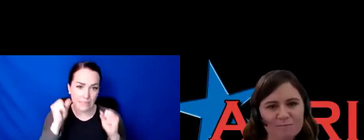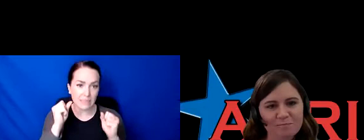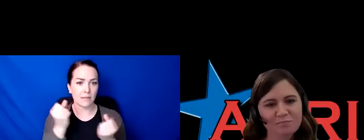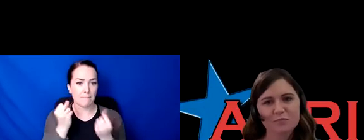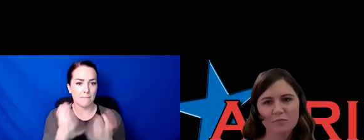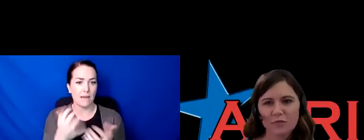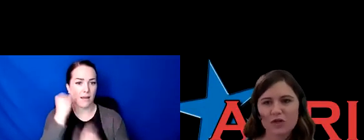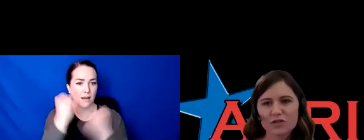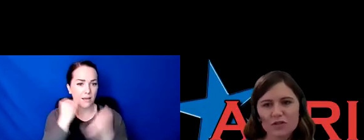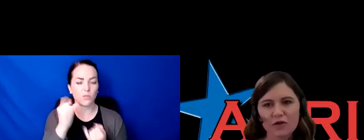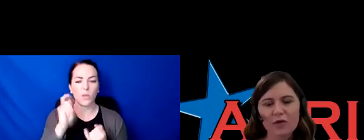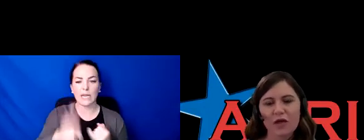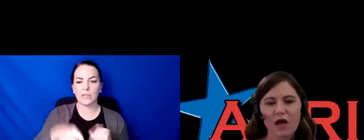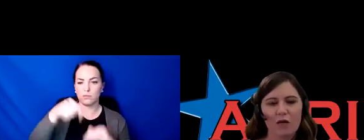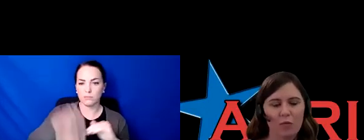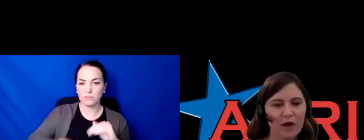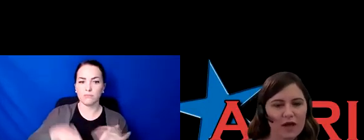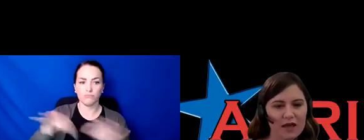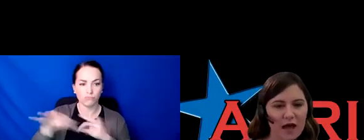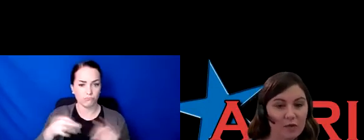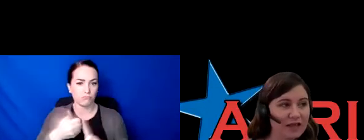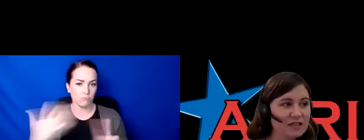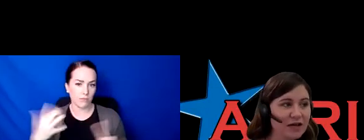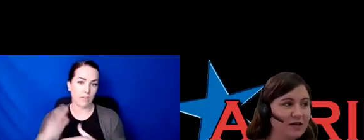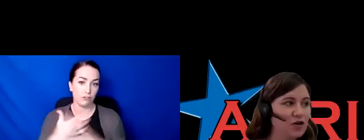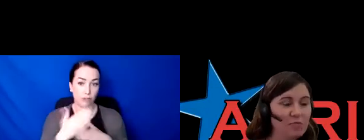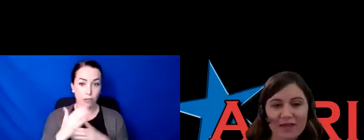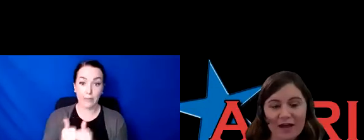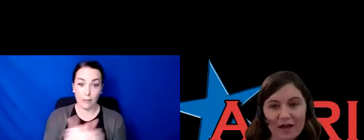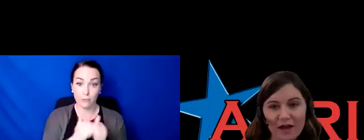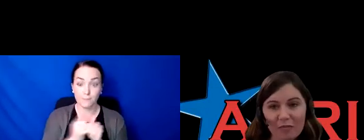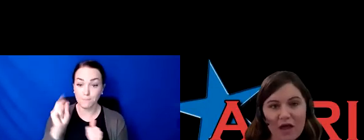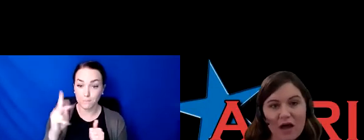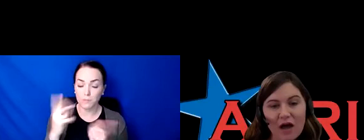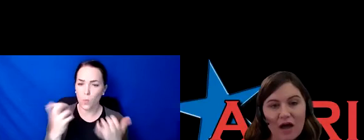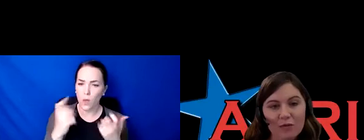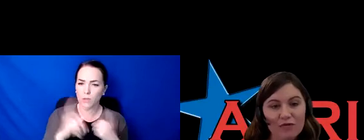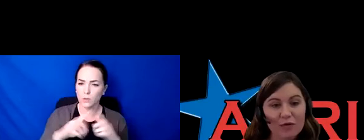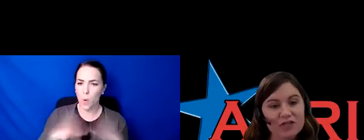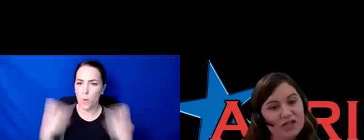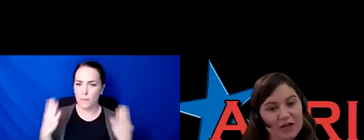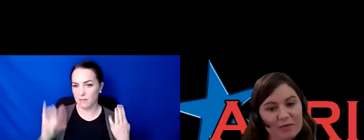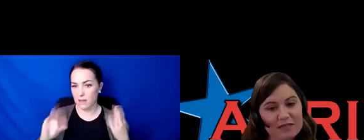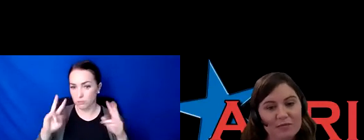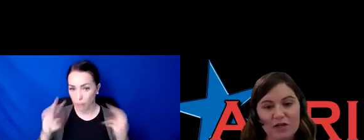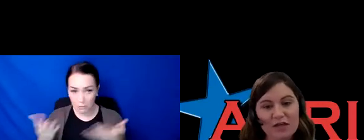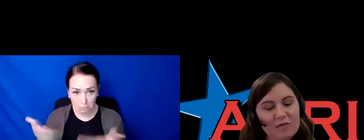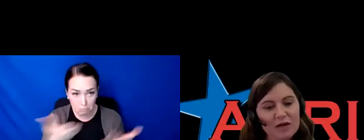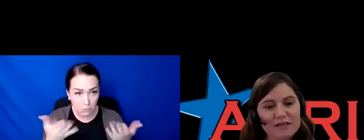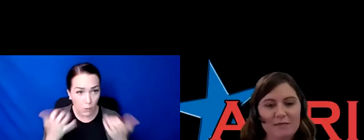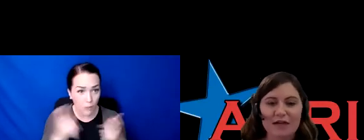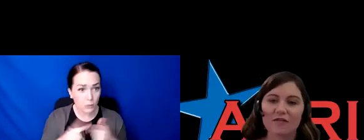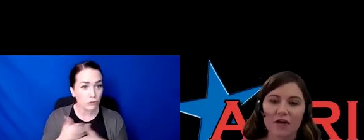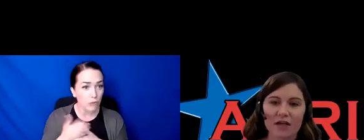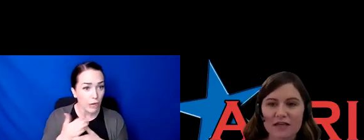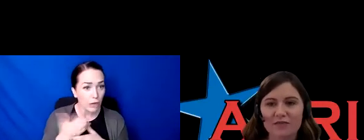sure. So I would like to go ahead and open that up. If you want to share maybe something you emailed,